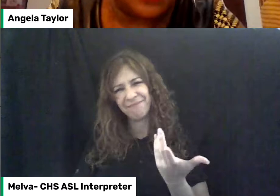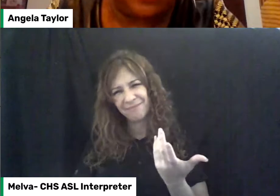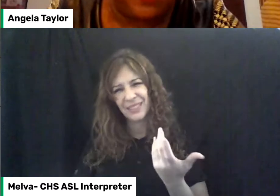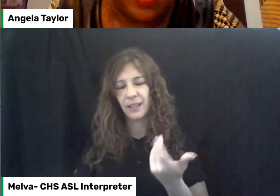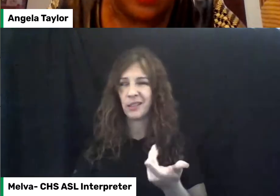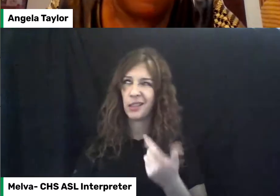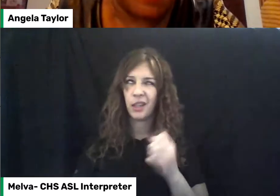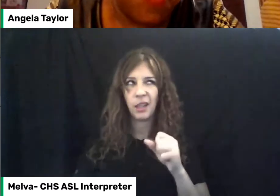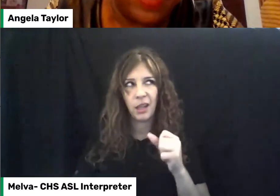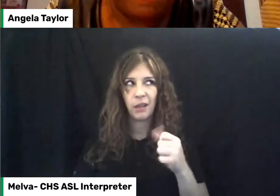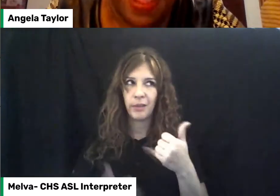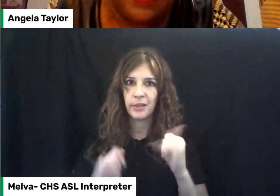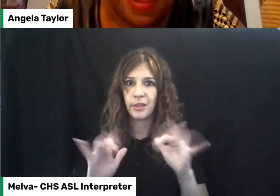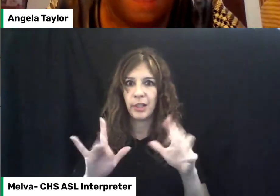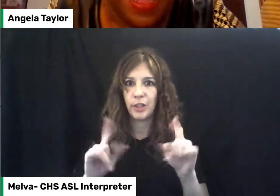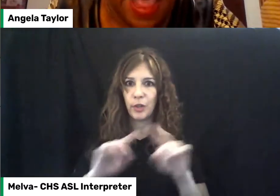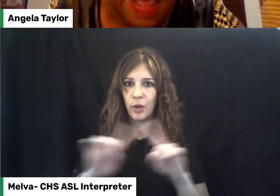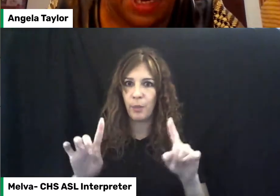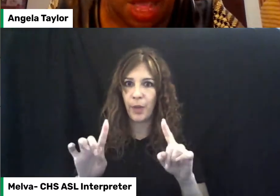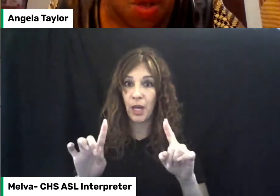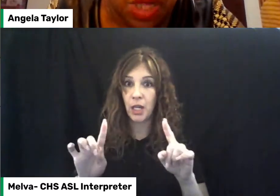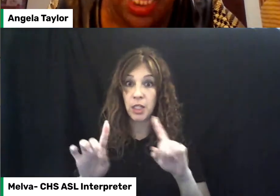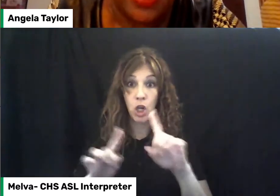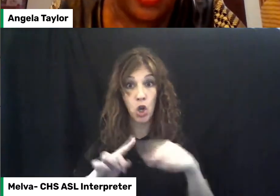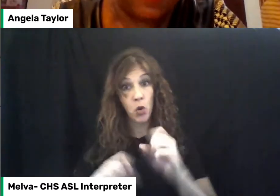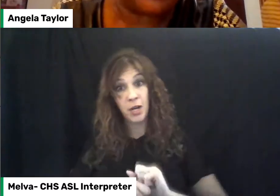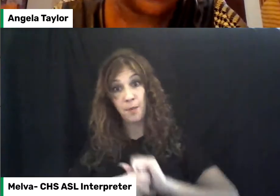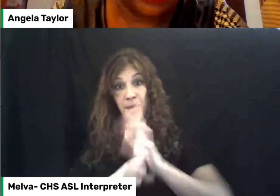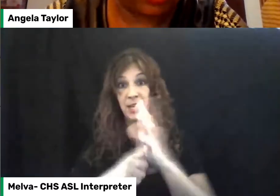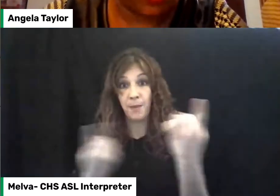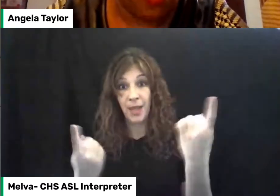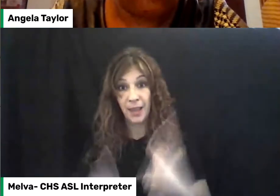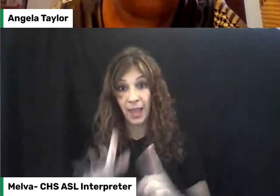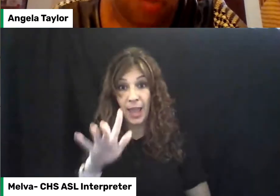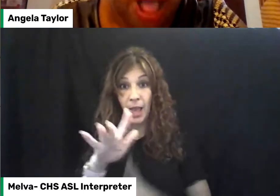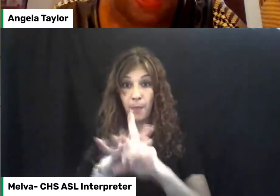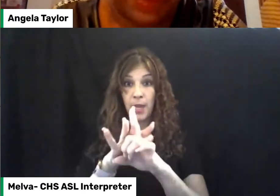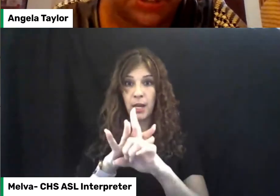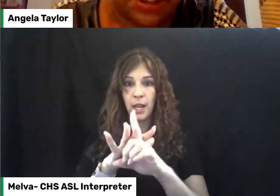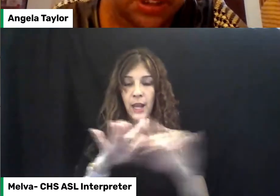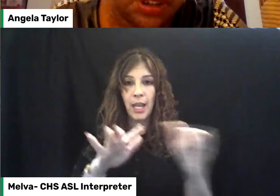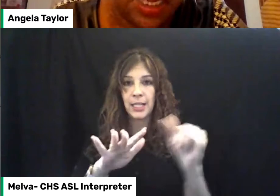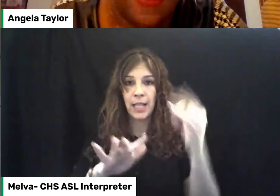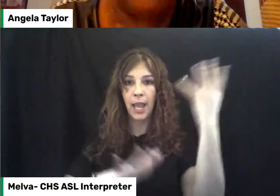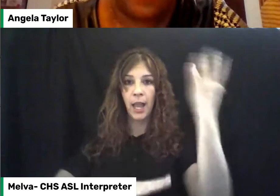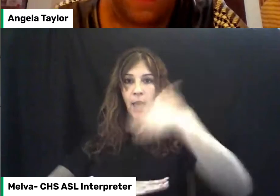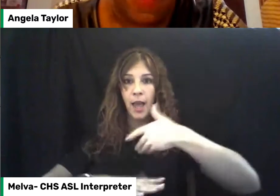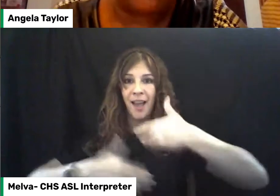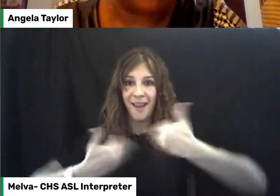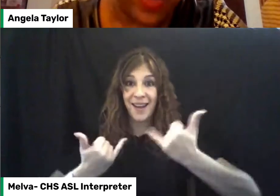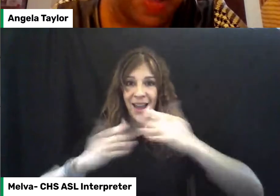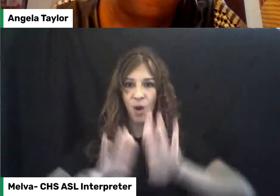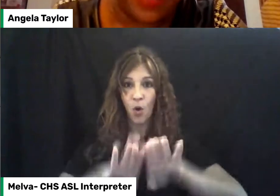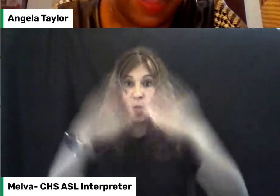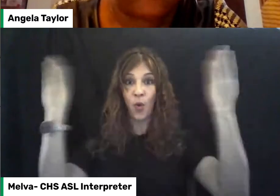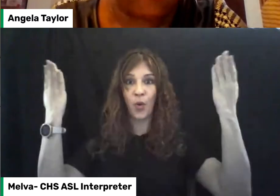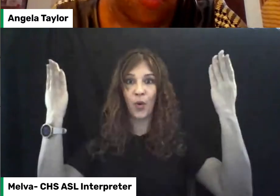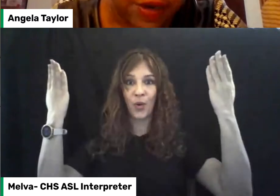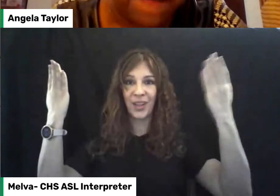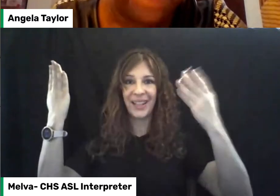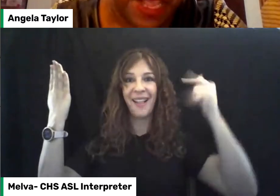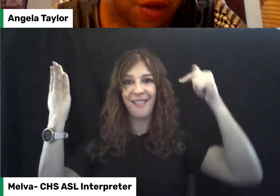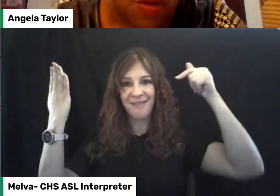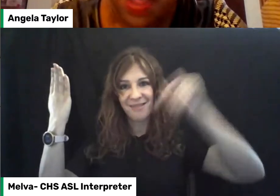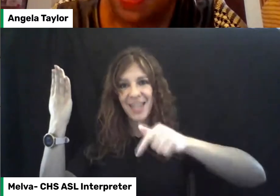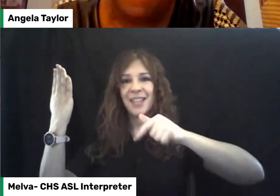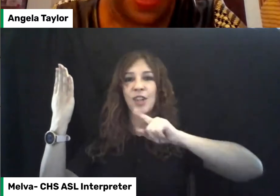it. We still got to do it. But when pandemic came along, it was like the curtain dropped. These are the real players